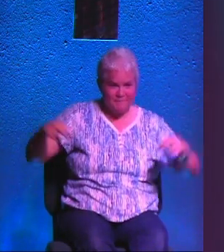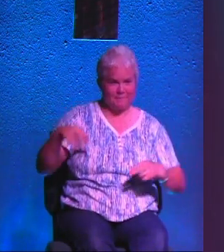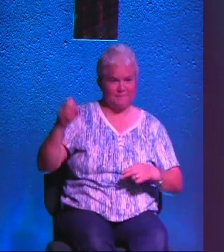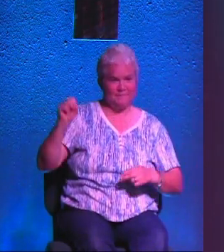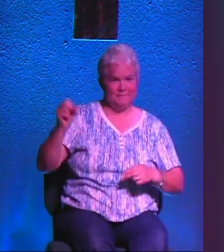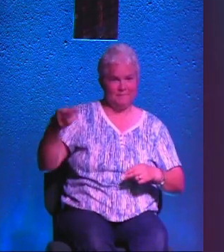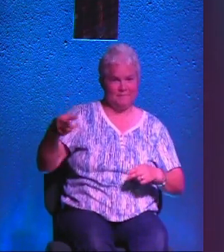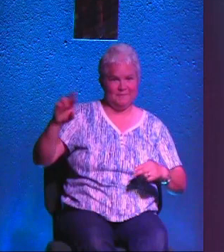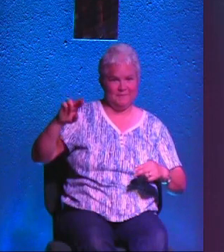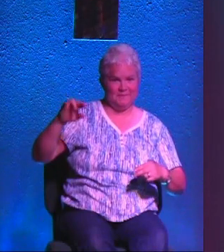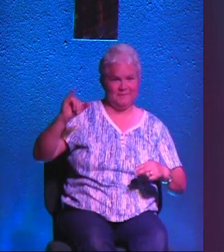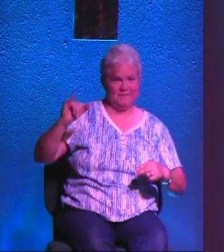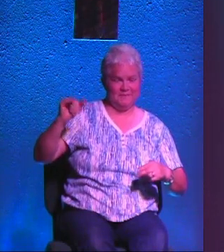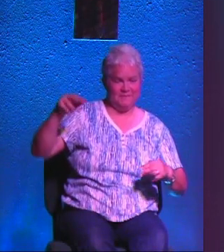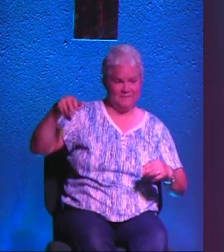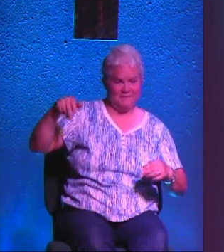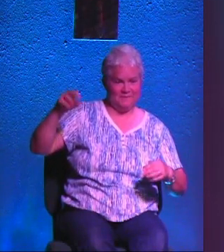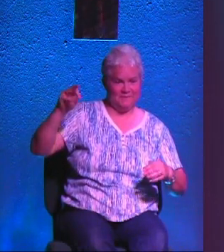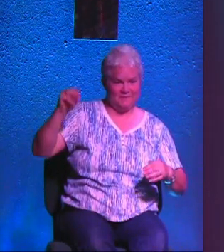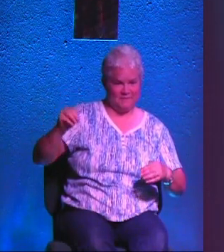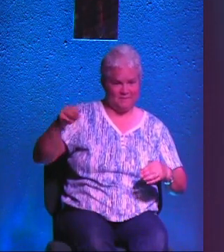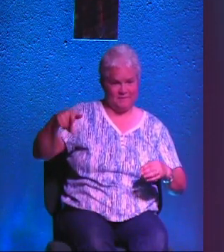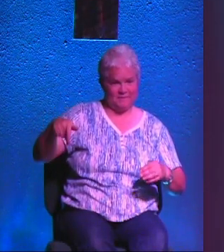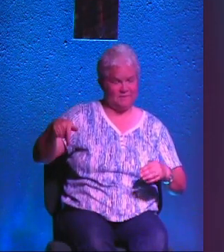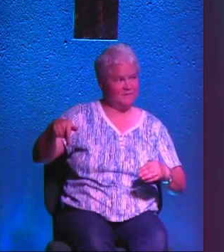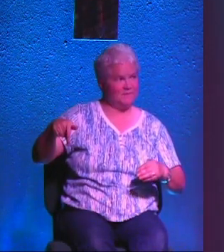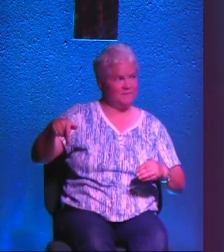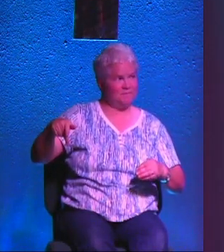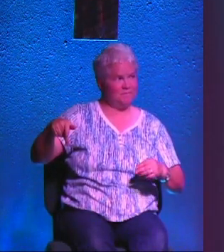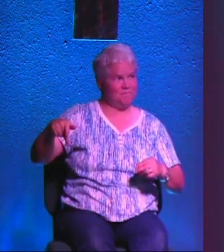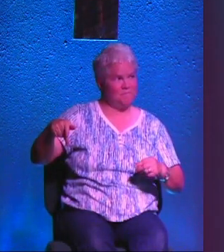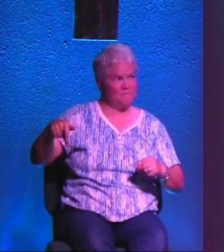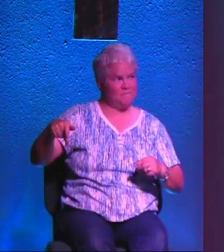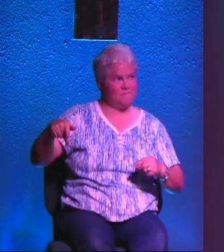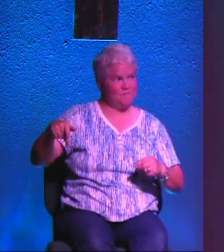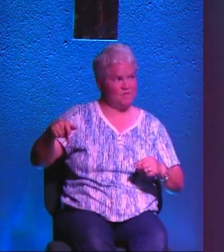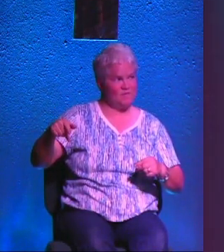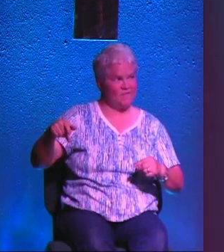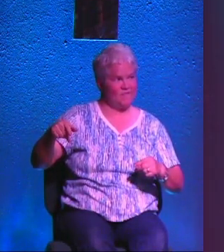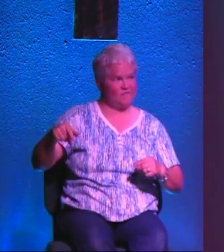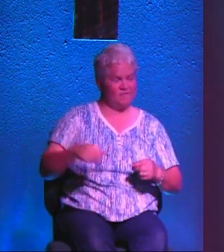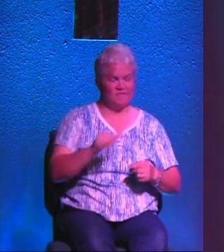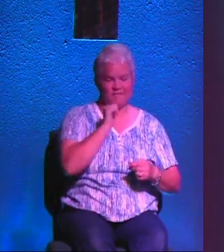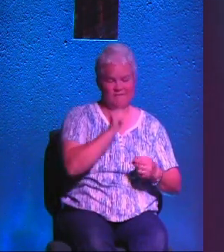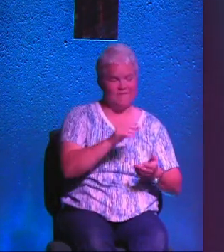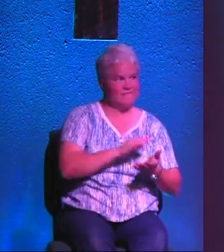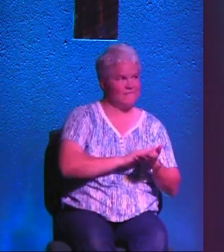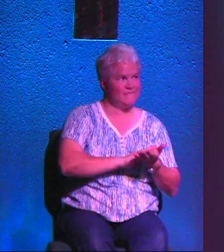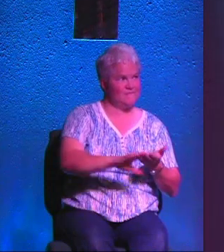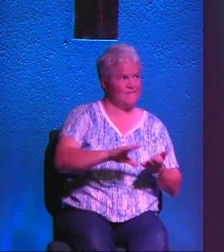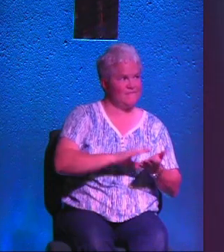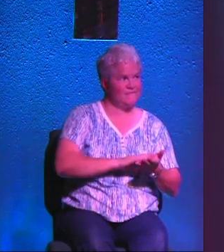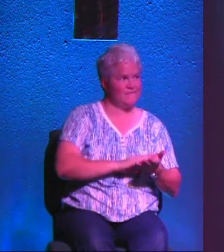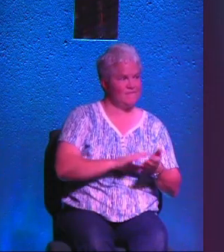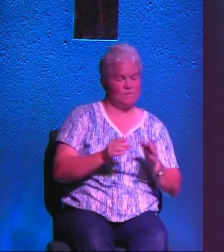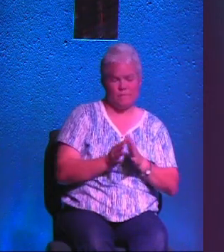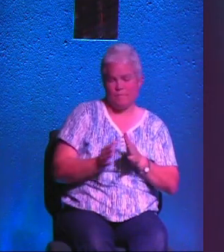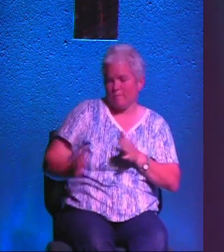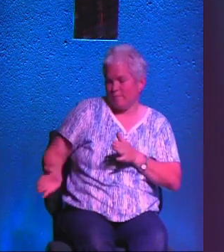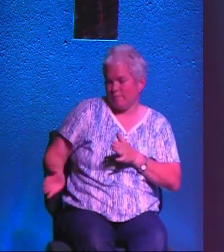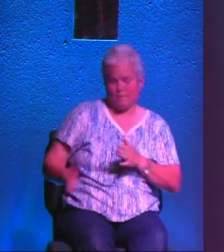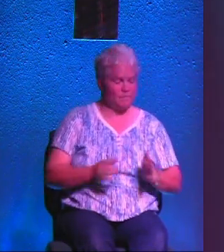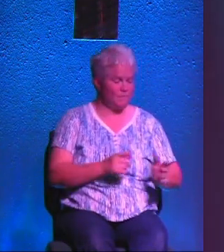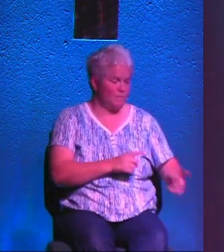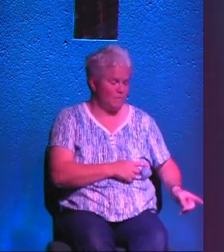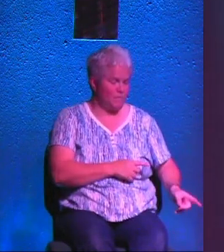shrimp and all those other things that were under the old covenant ceremonially unclean, so they could separate themselves